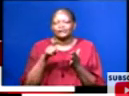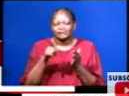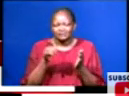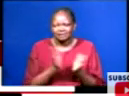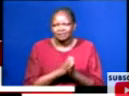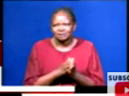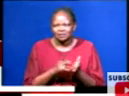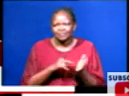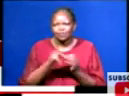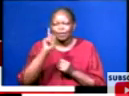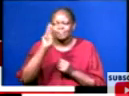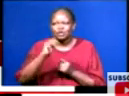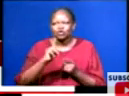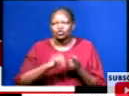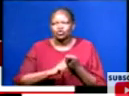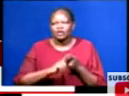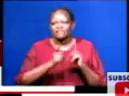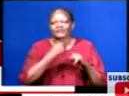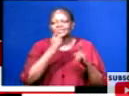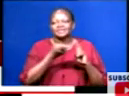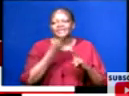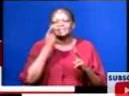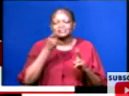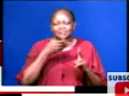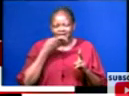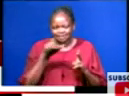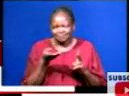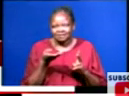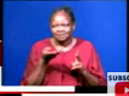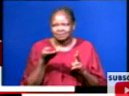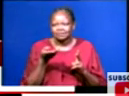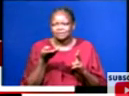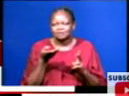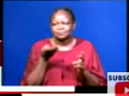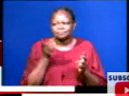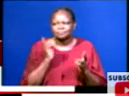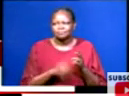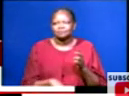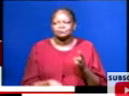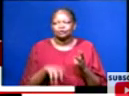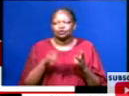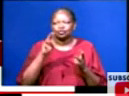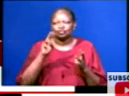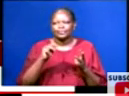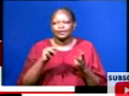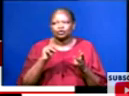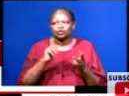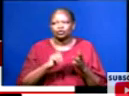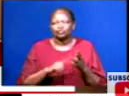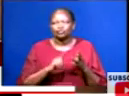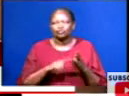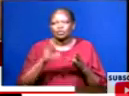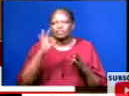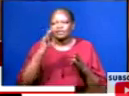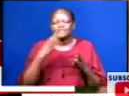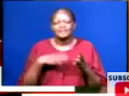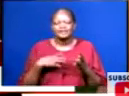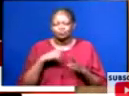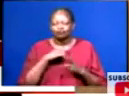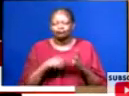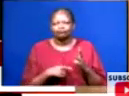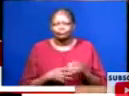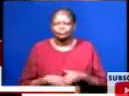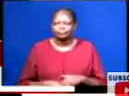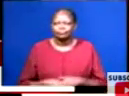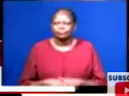at 1 million shillings to the first and second respondents jointly and in equal amounts, and 2 million shillings to the third respondents.